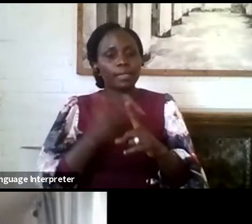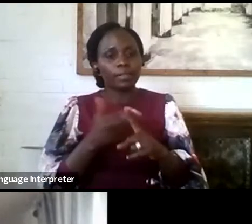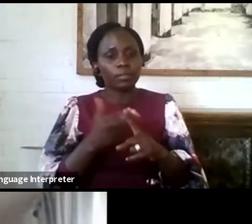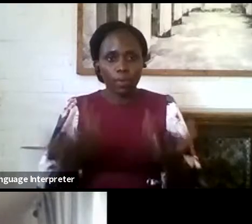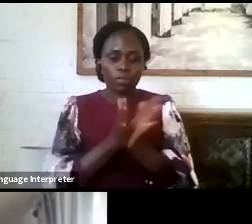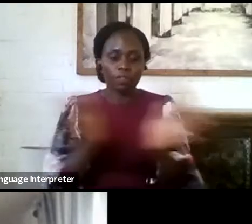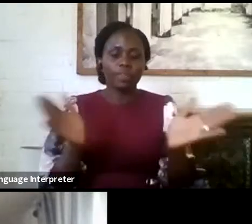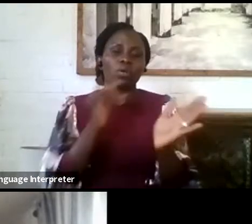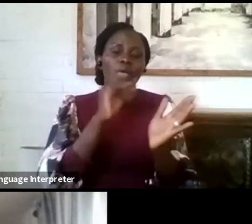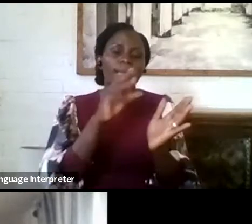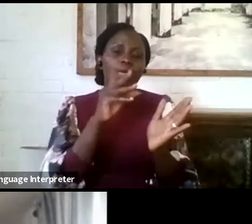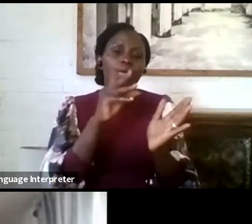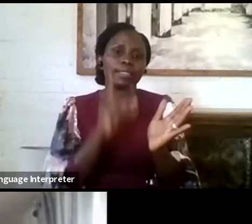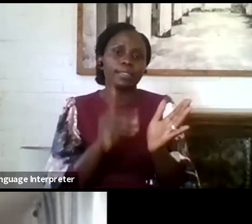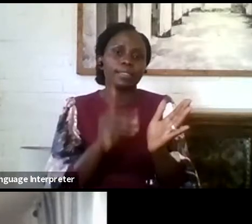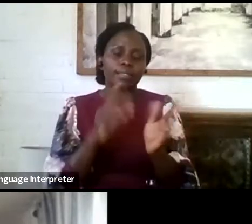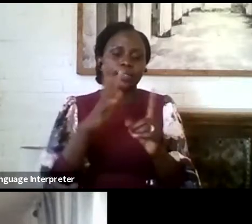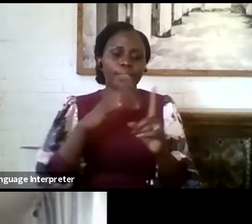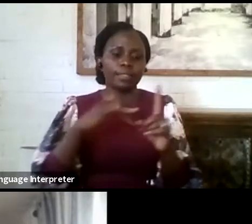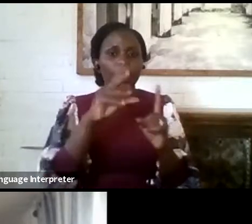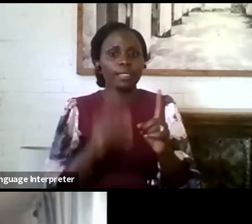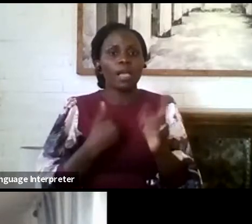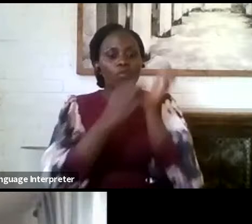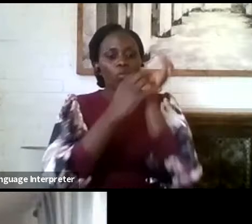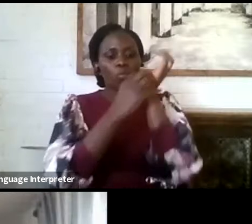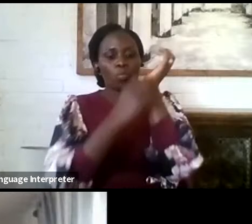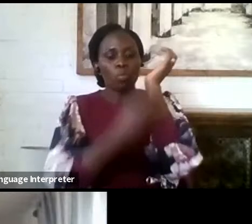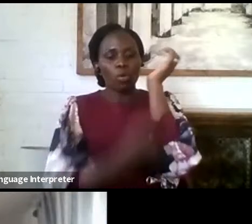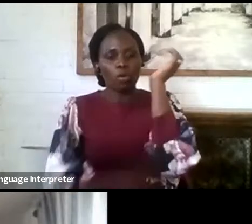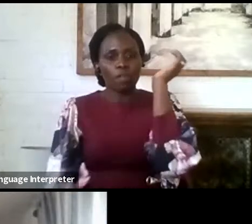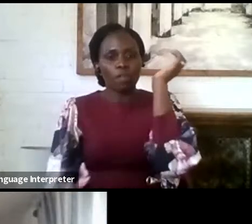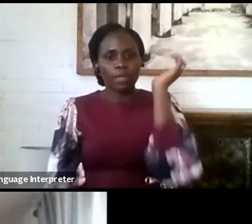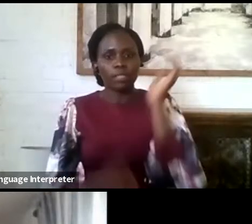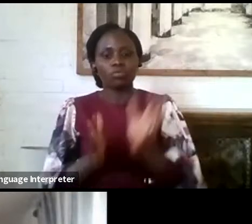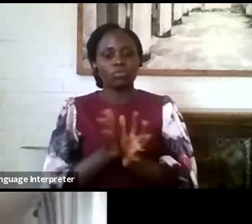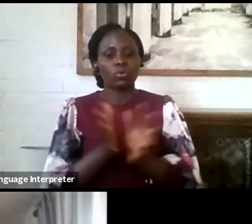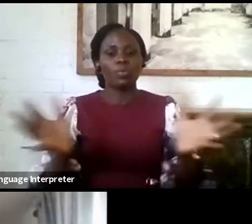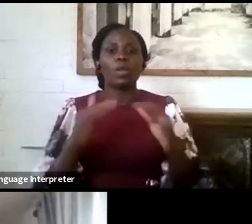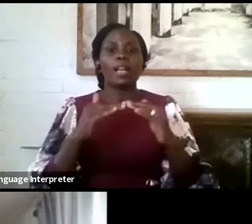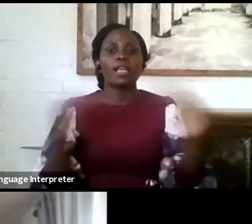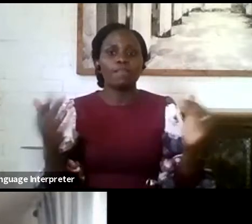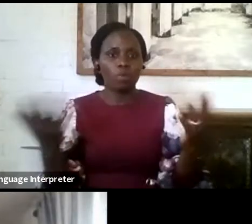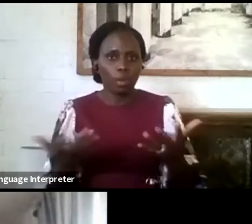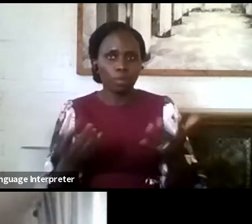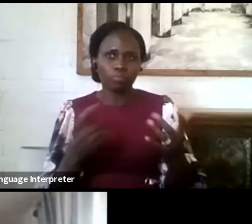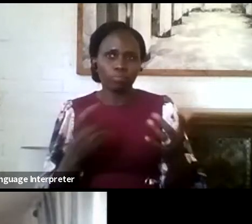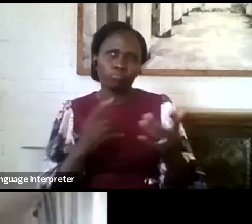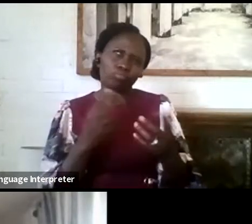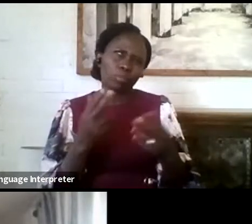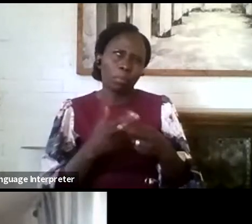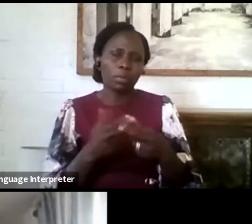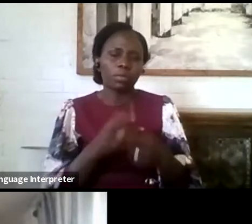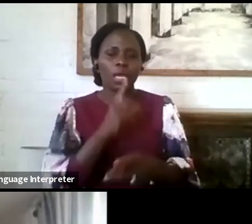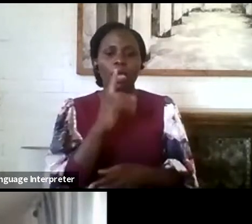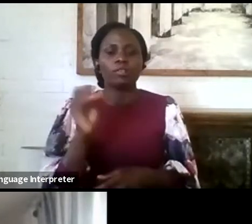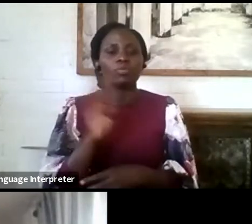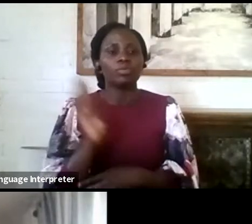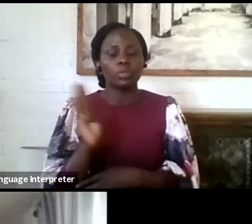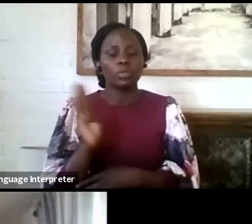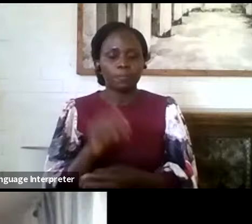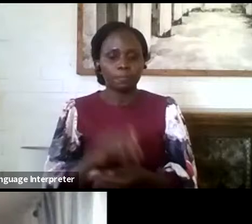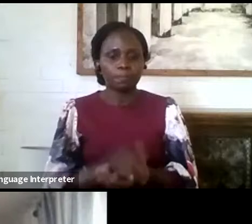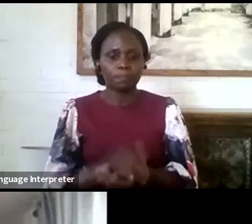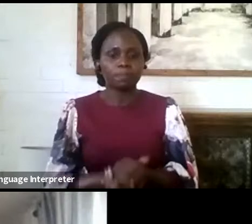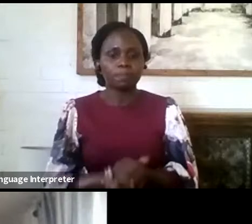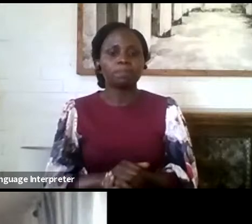erase extreme poverty at a global level at the cost of around 100 billion through cash transfers. Broadening access to